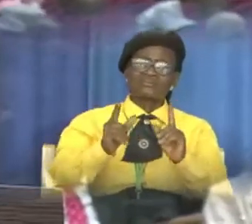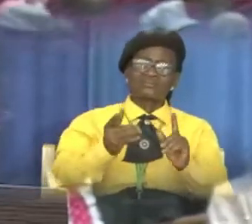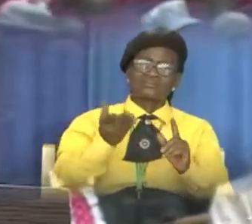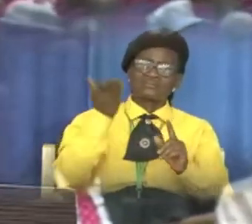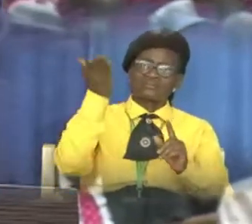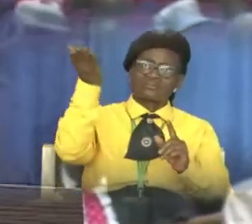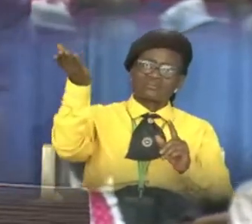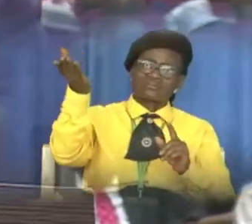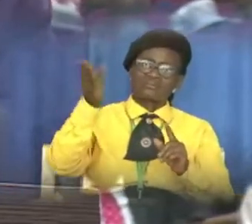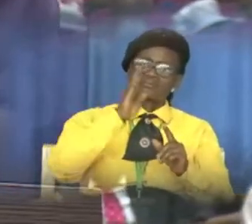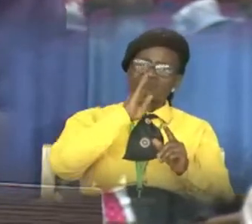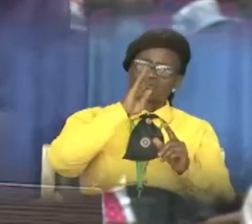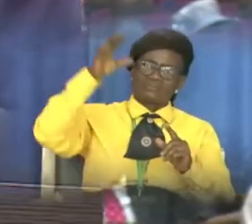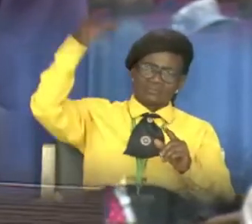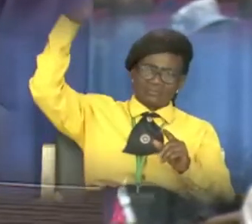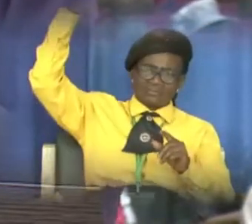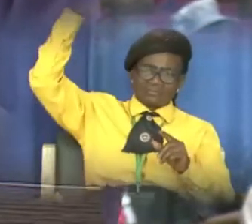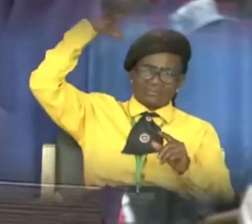That is a request